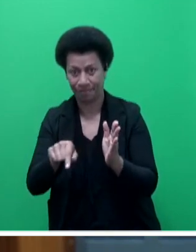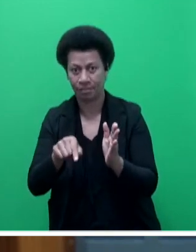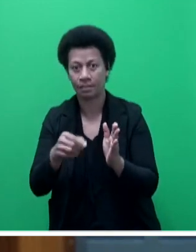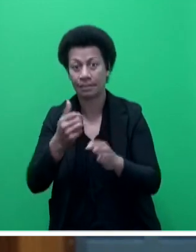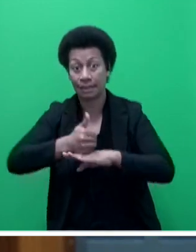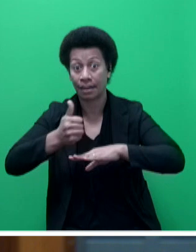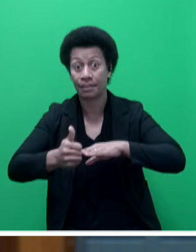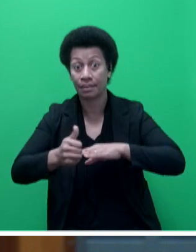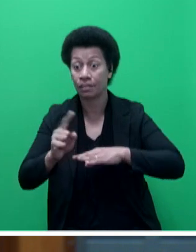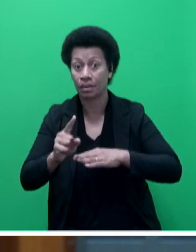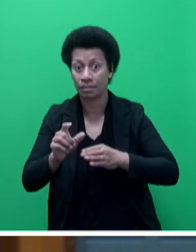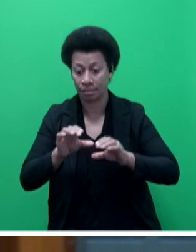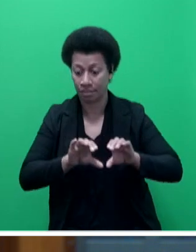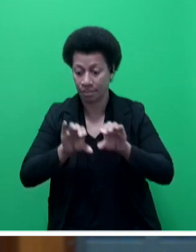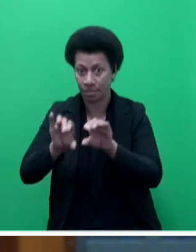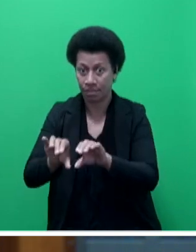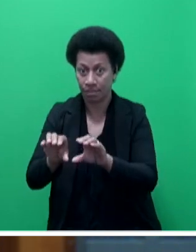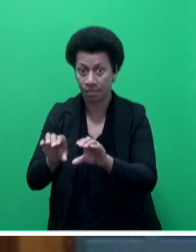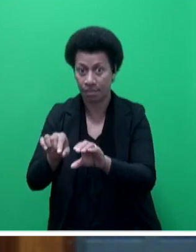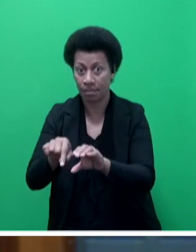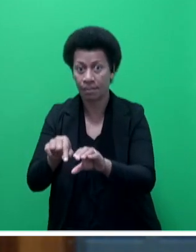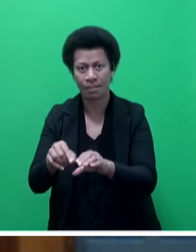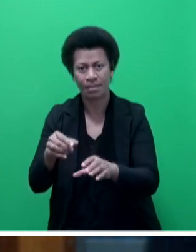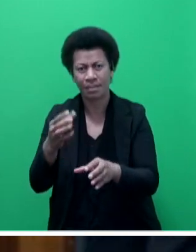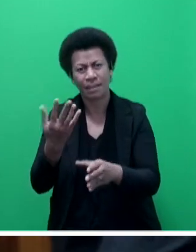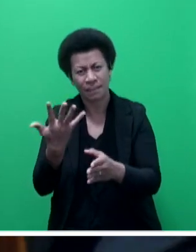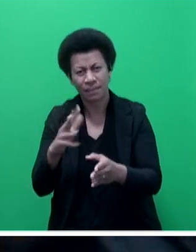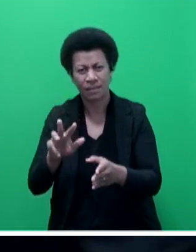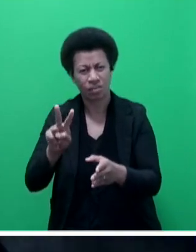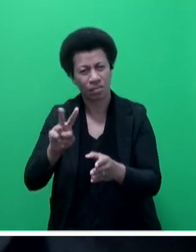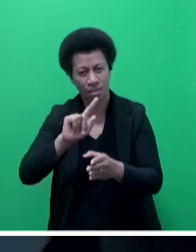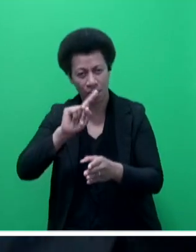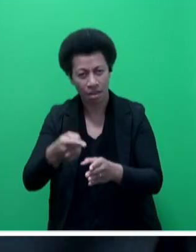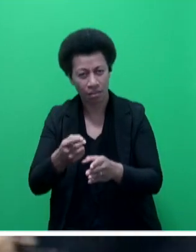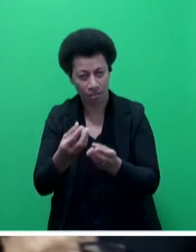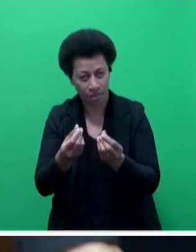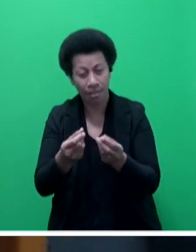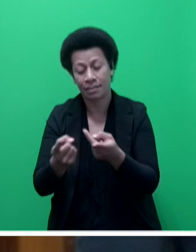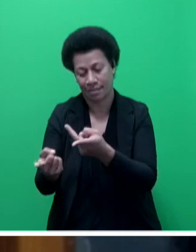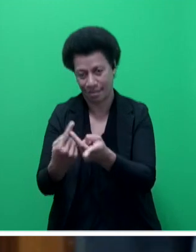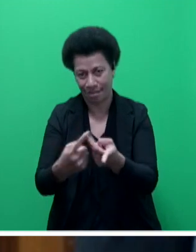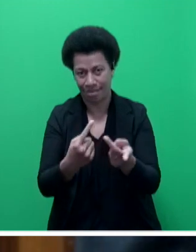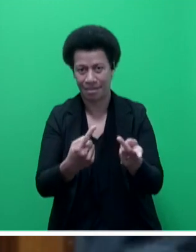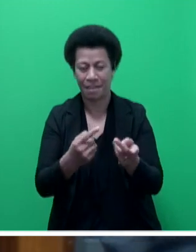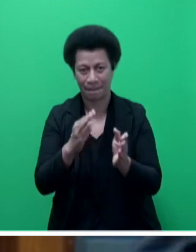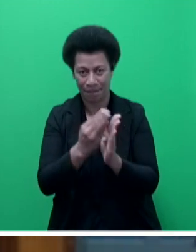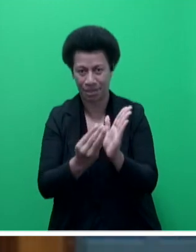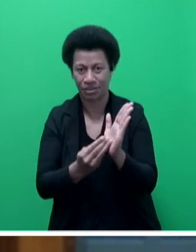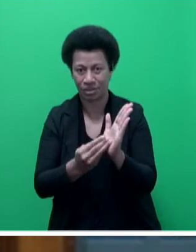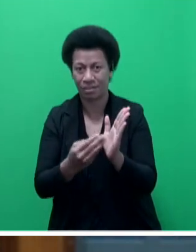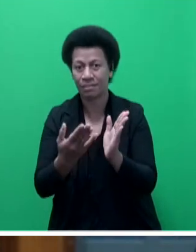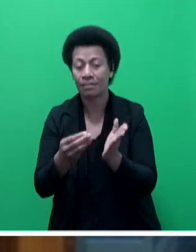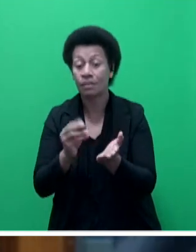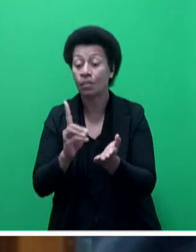investment for child protection is not limited to this 50,000 annually alone. There are other budget allocations that serve to resource the